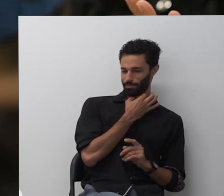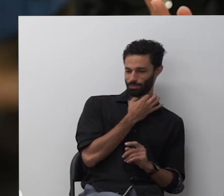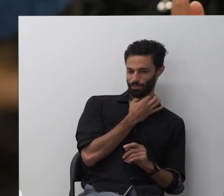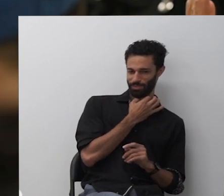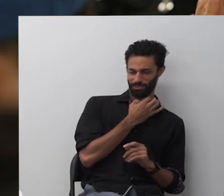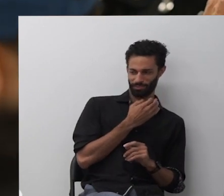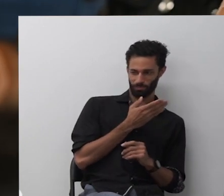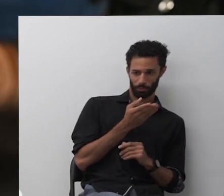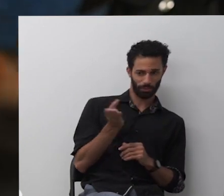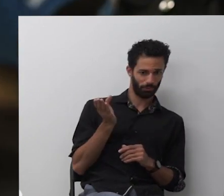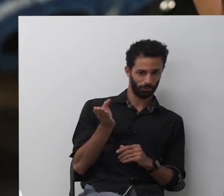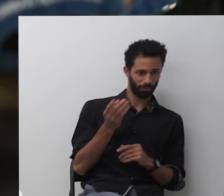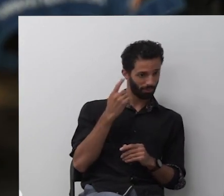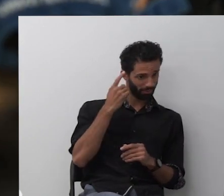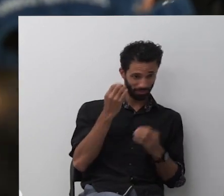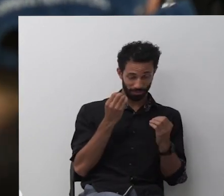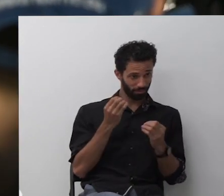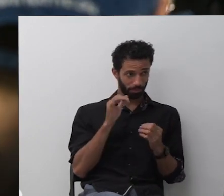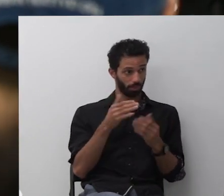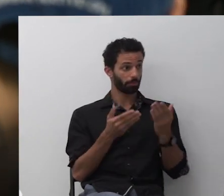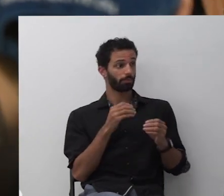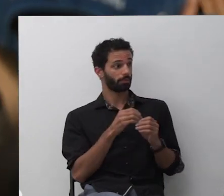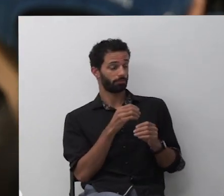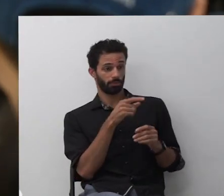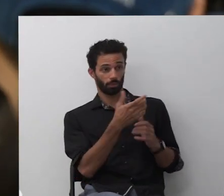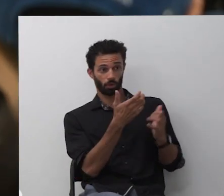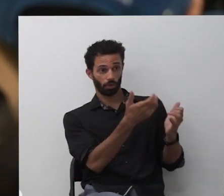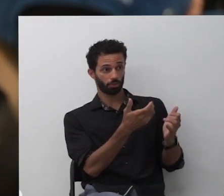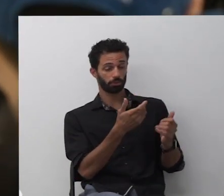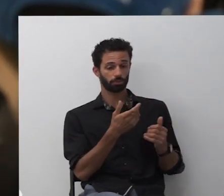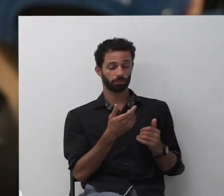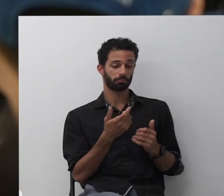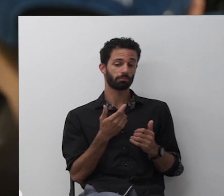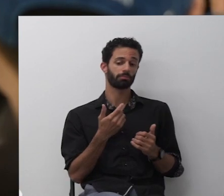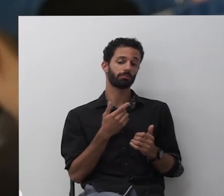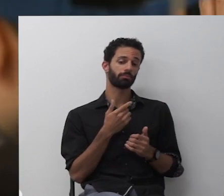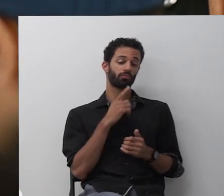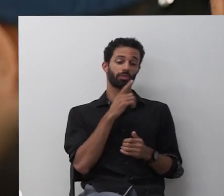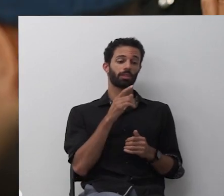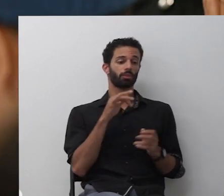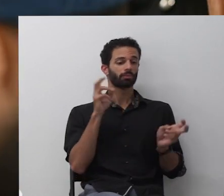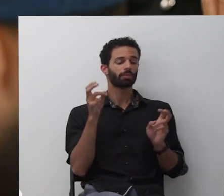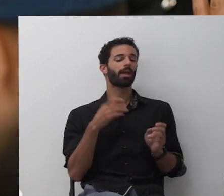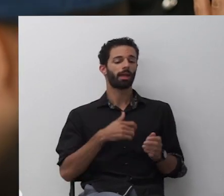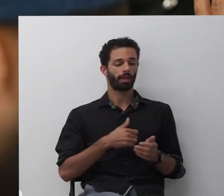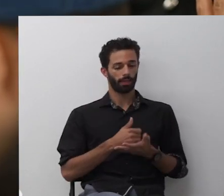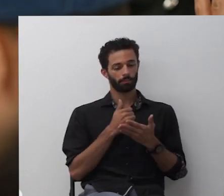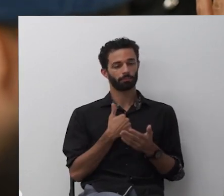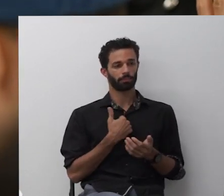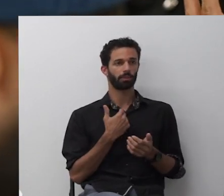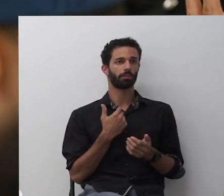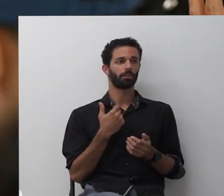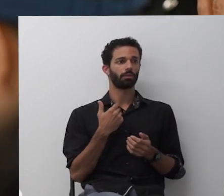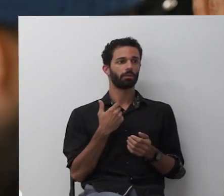that. And anybody in the audience too. It's just, it has actually helped me because it's like, oh, now it's just about like making